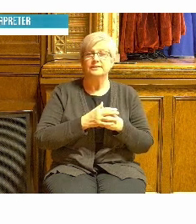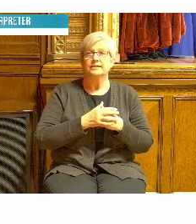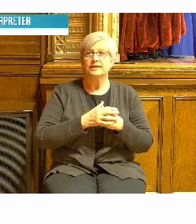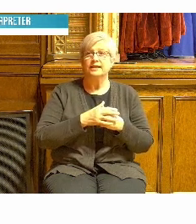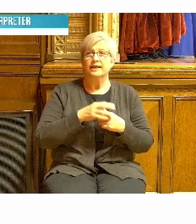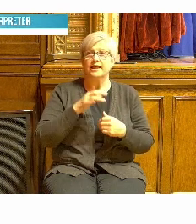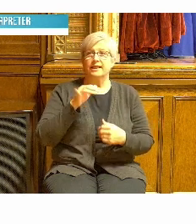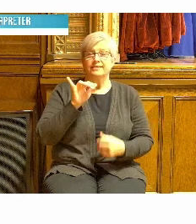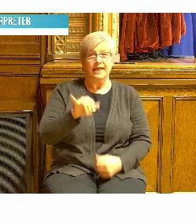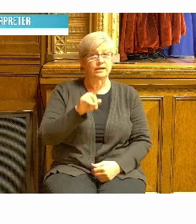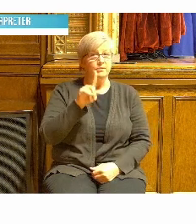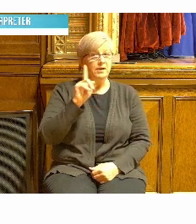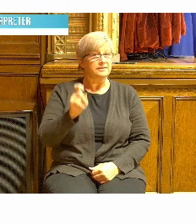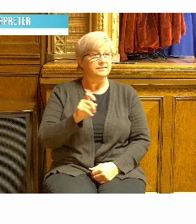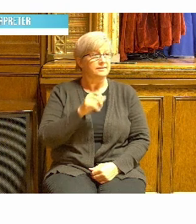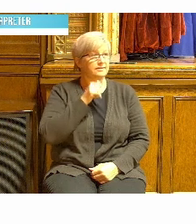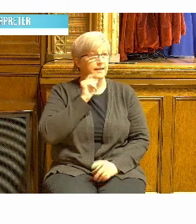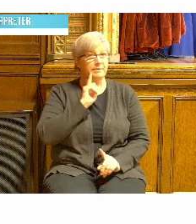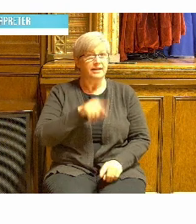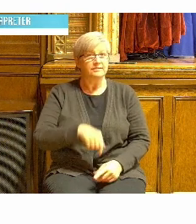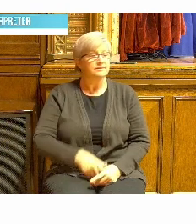That question has not come up.